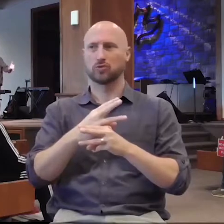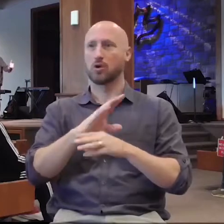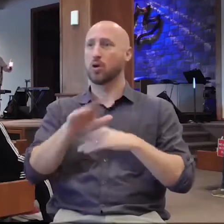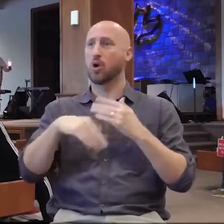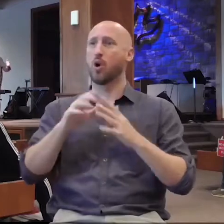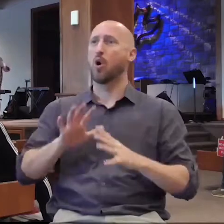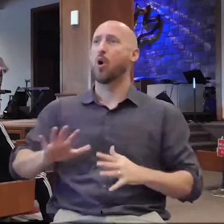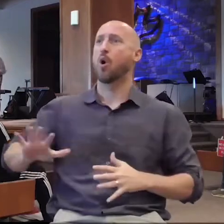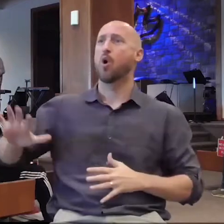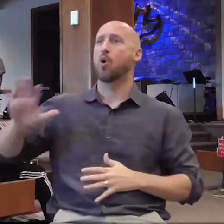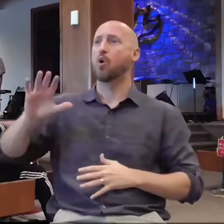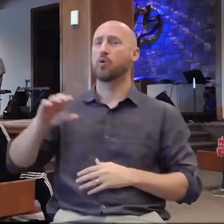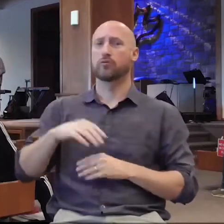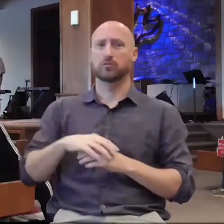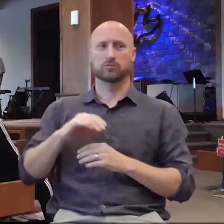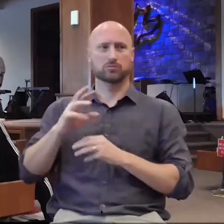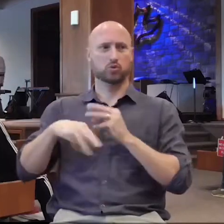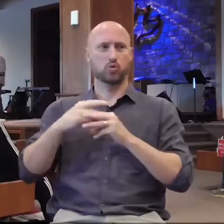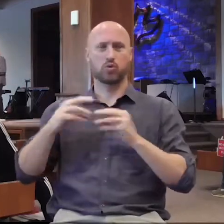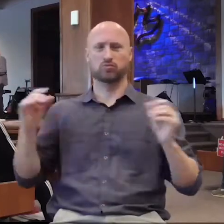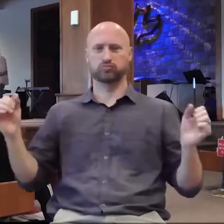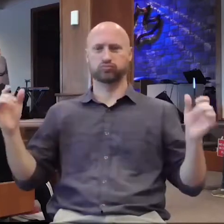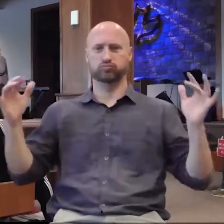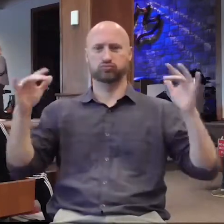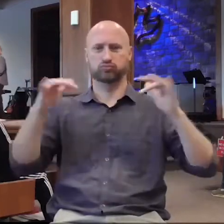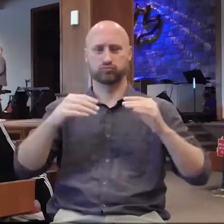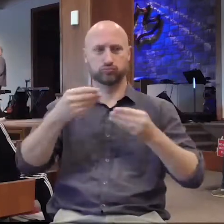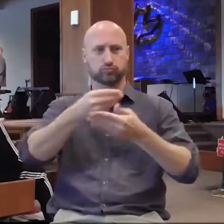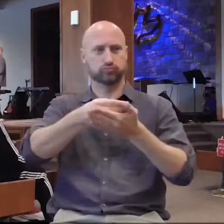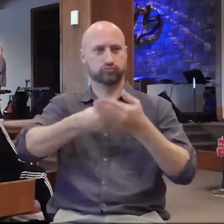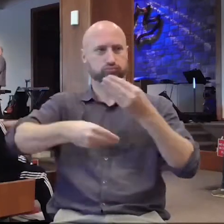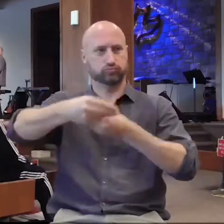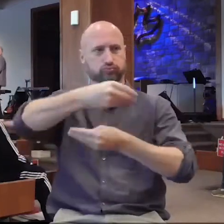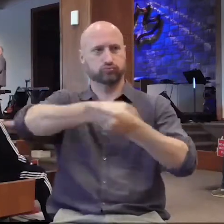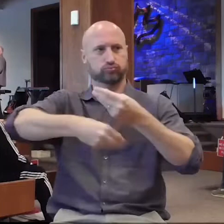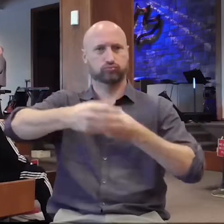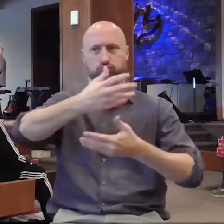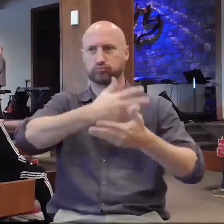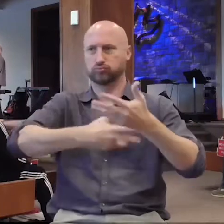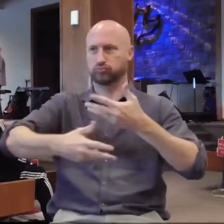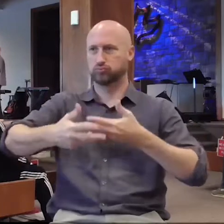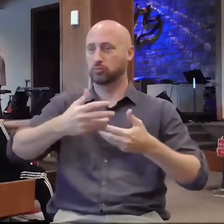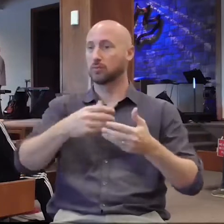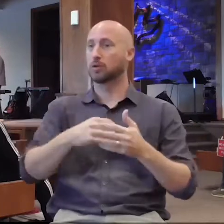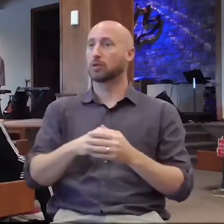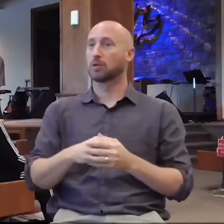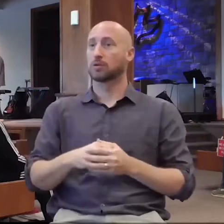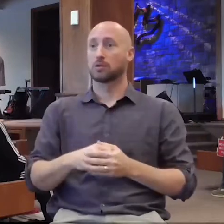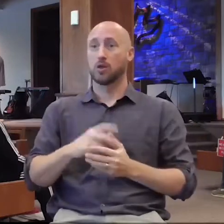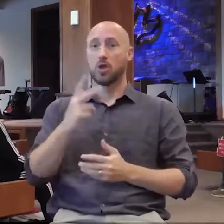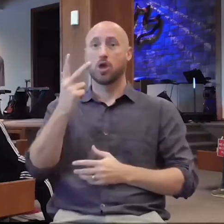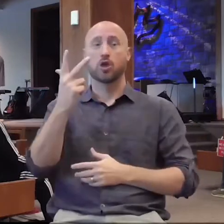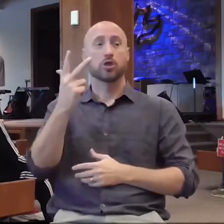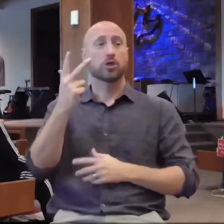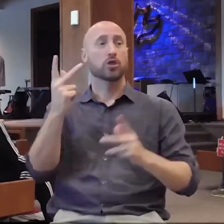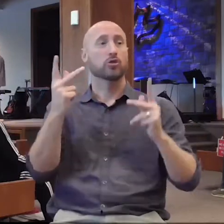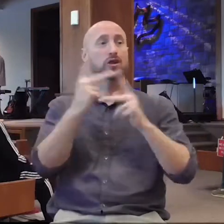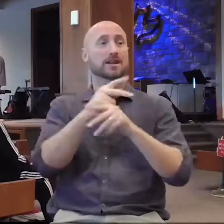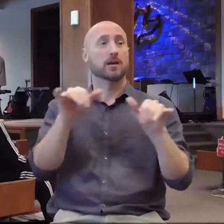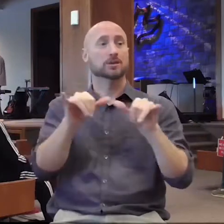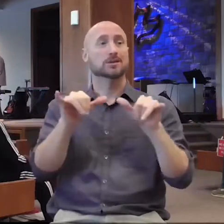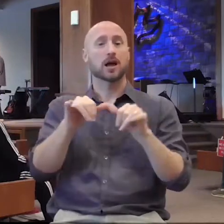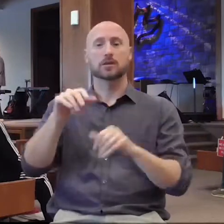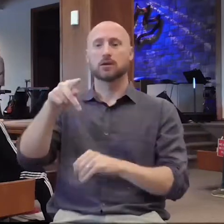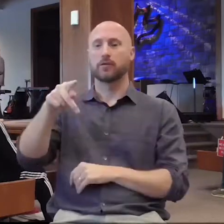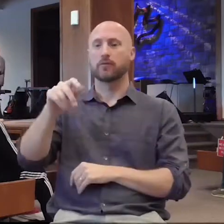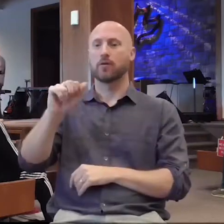all over the Mediterranean world and Rome did their banking. It was three times the size of the Parthenon, the temple